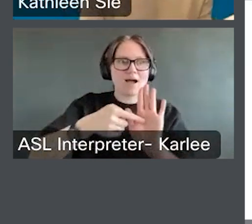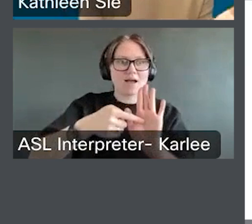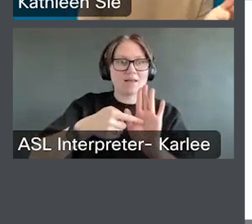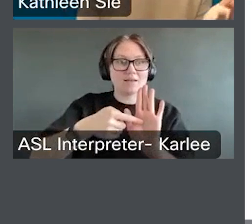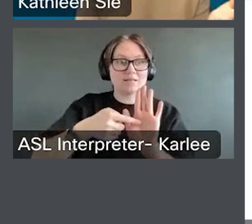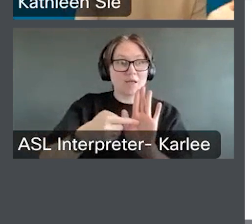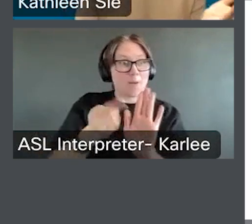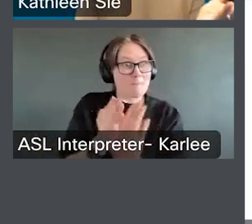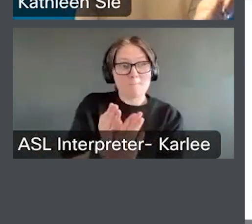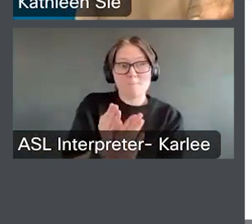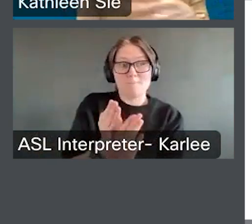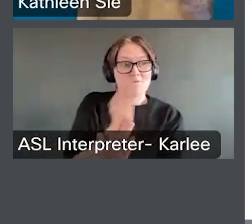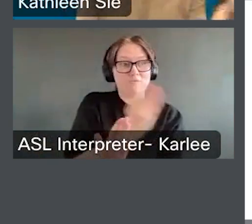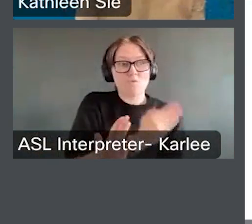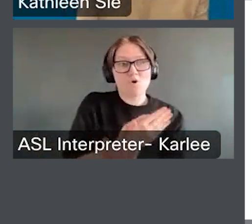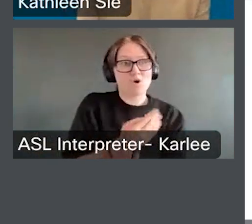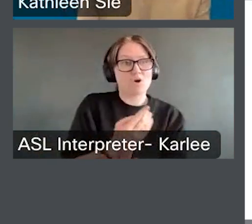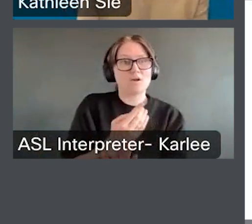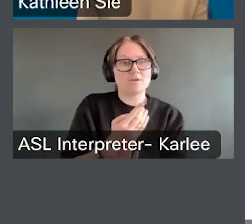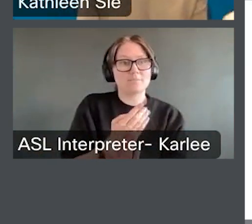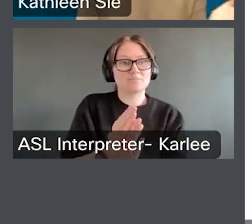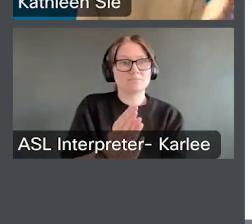before unilateral hearing loss, or